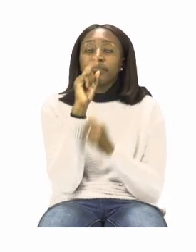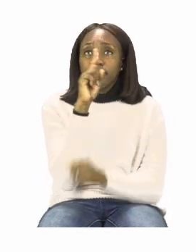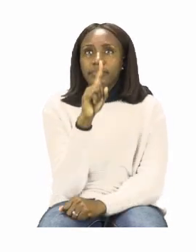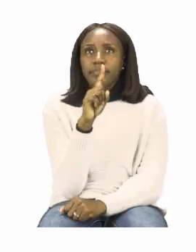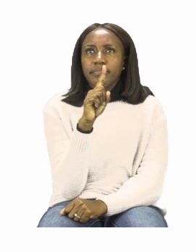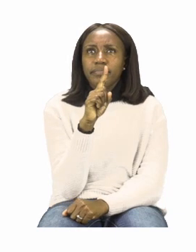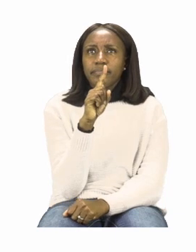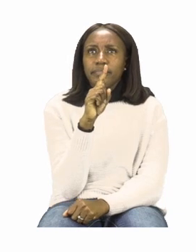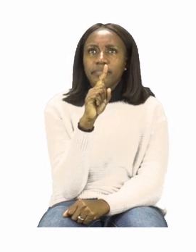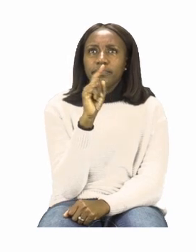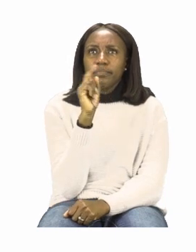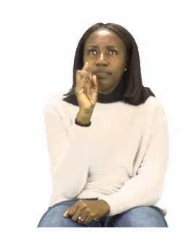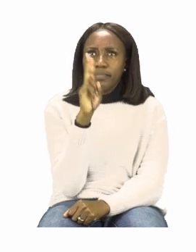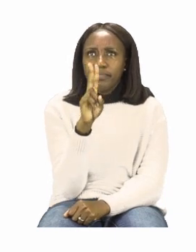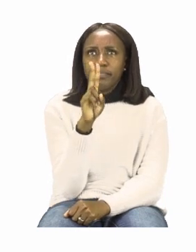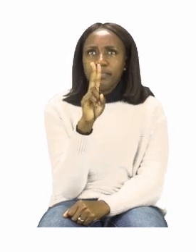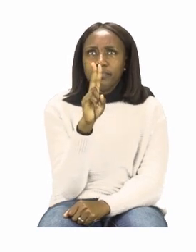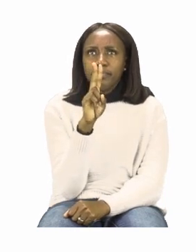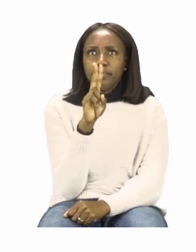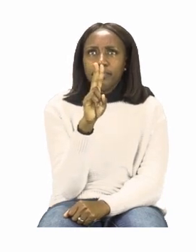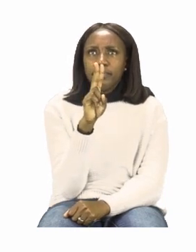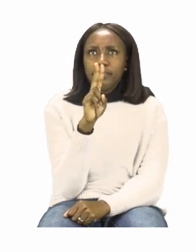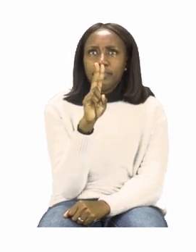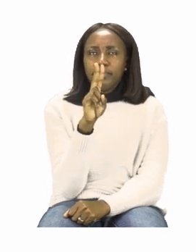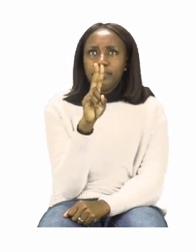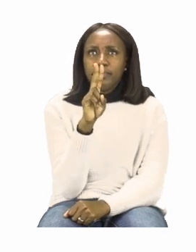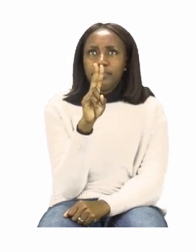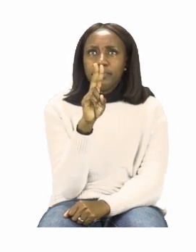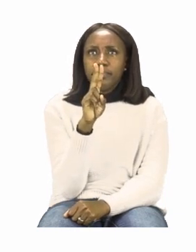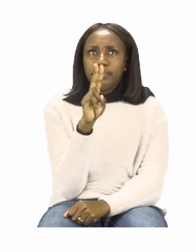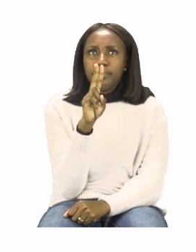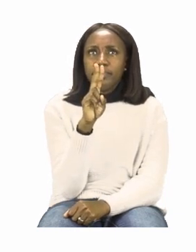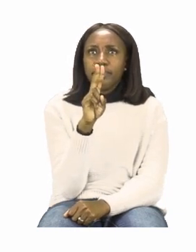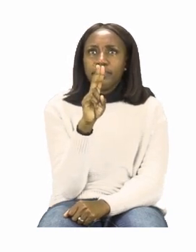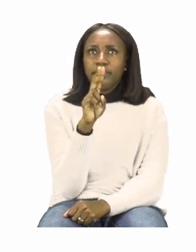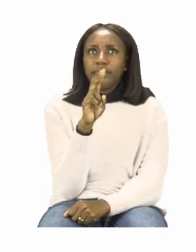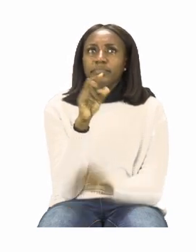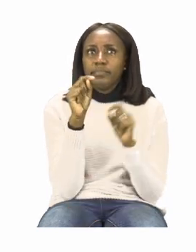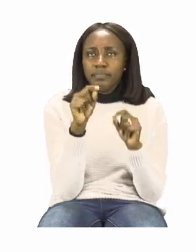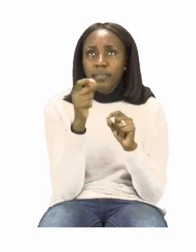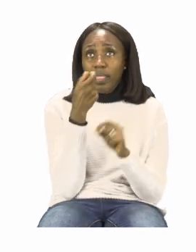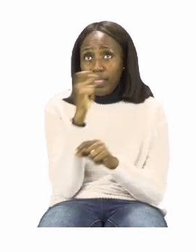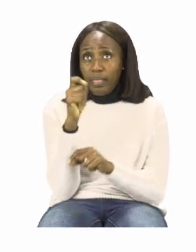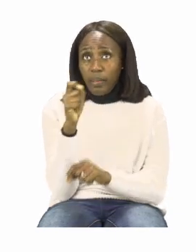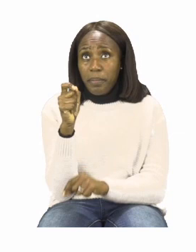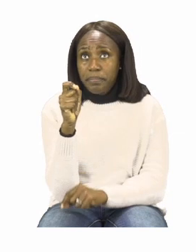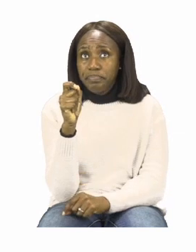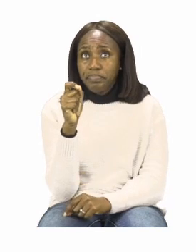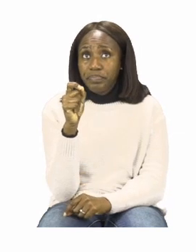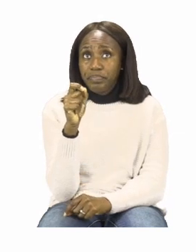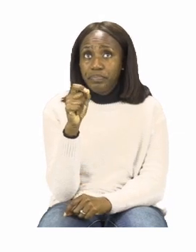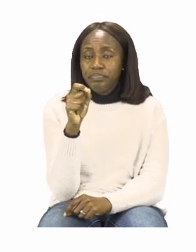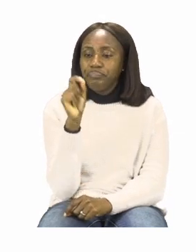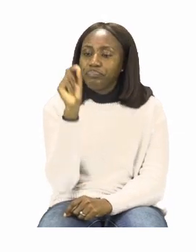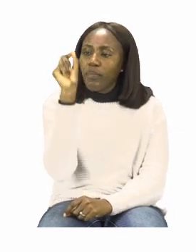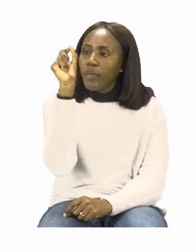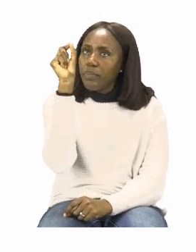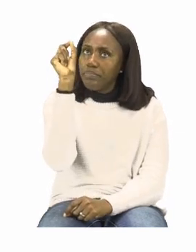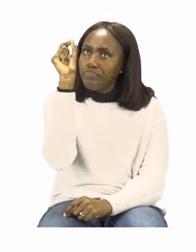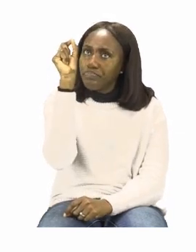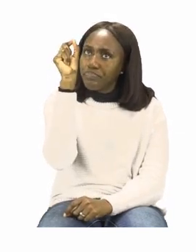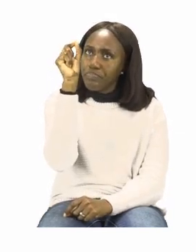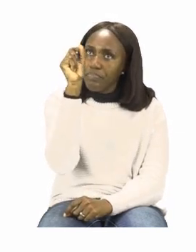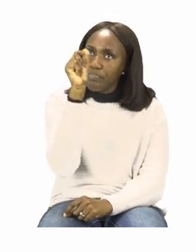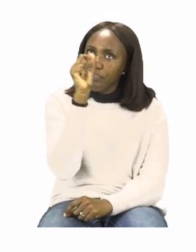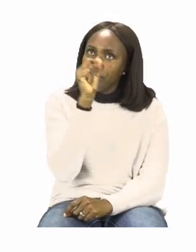1, 2 faces. So now you take your pencil and you draw a